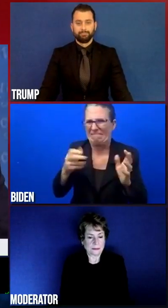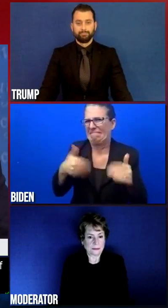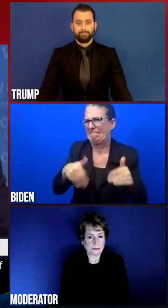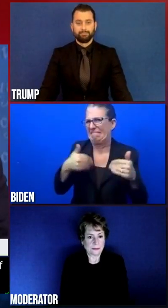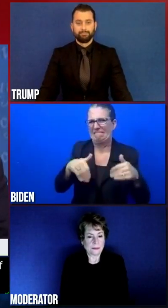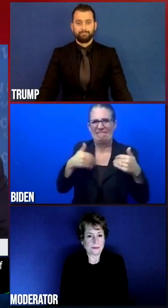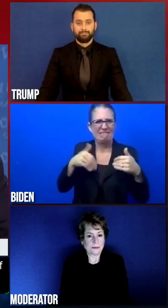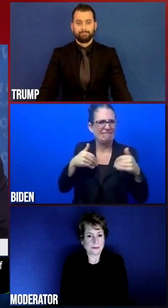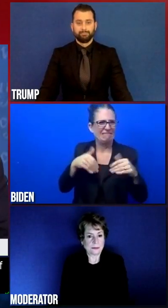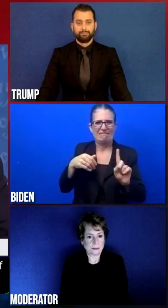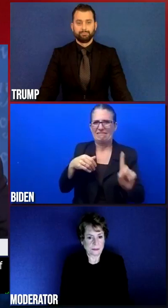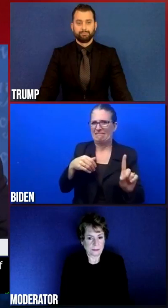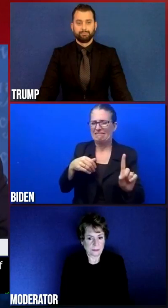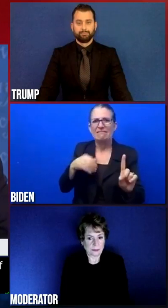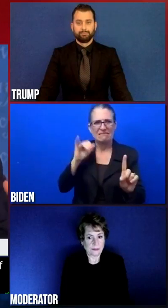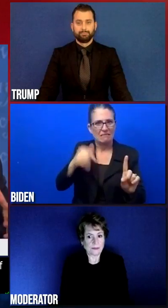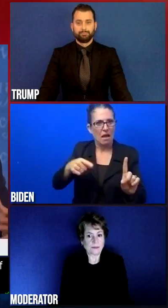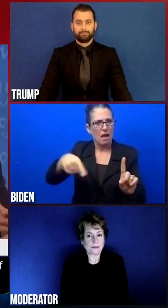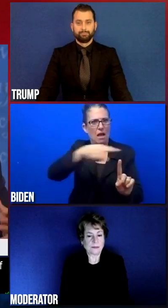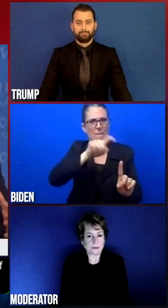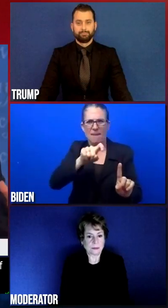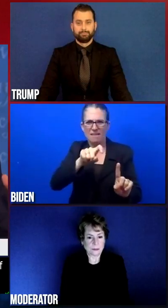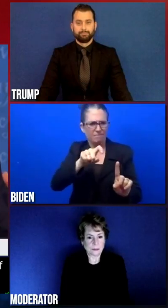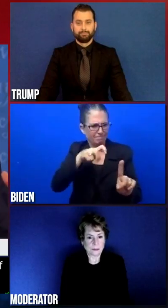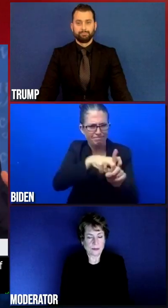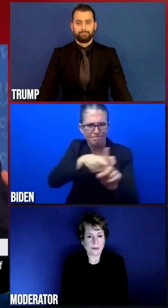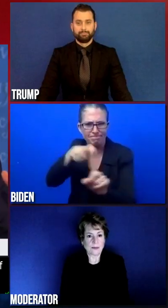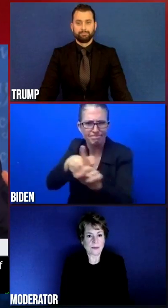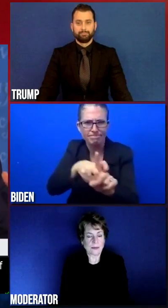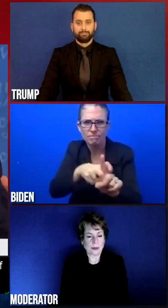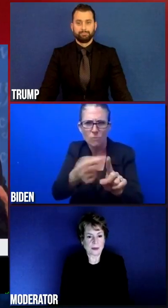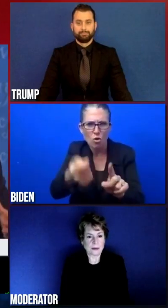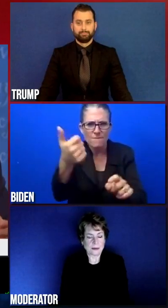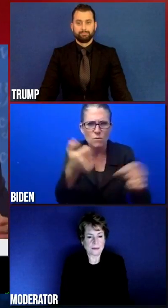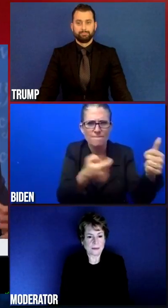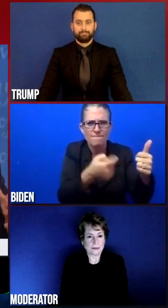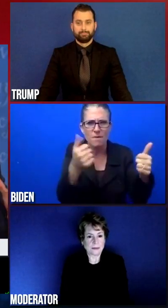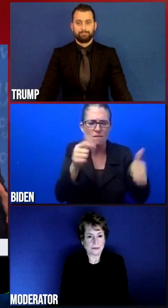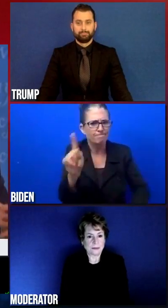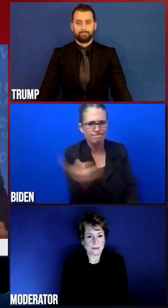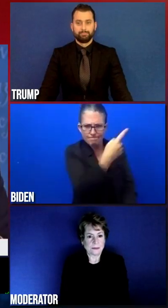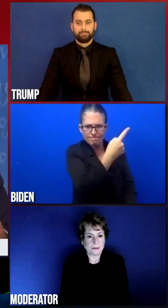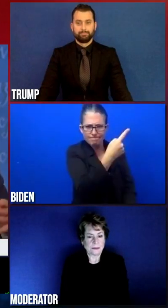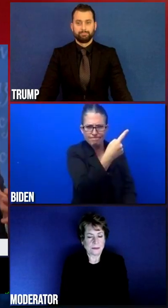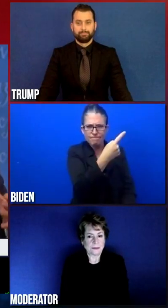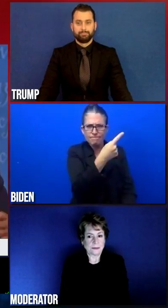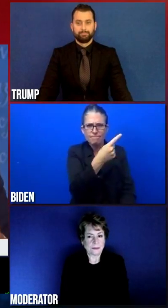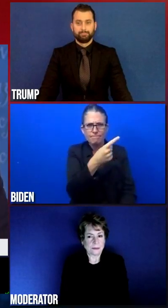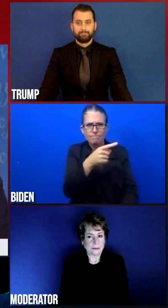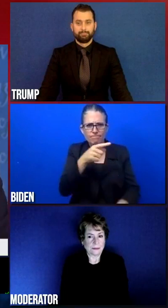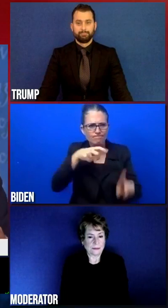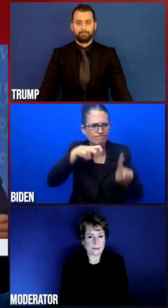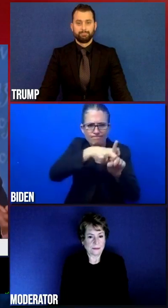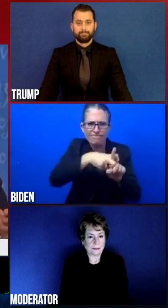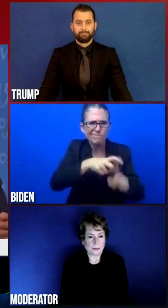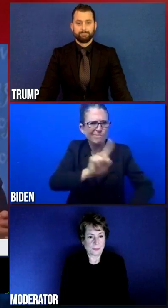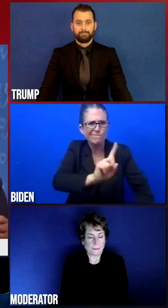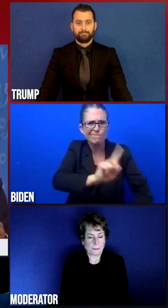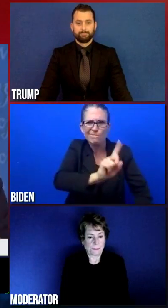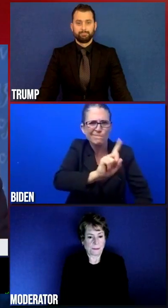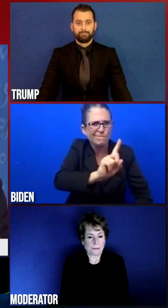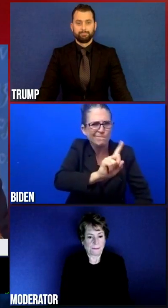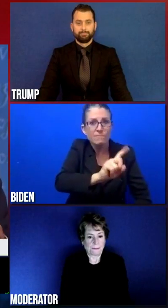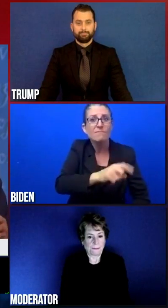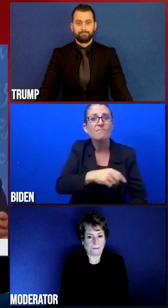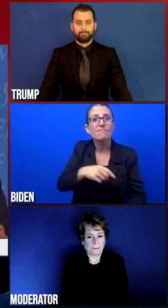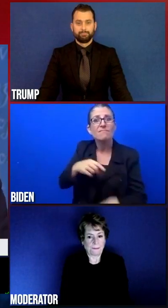together an entire group of people at the White House, well, everything from the civil rights groups to the police officers, to the police chiefs, and we're going to work